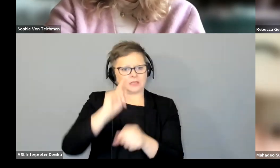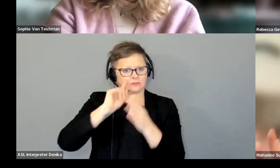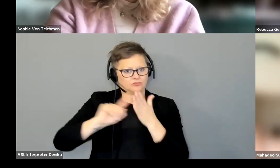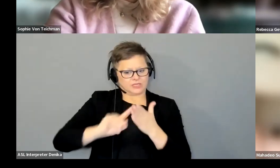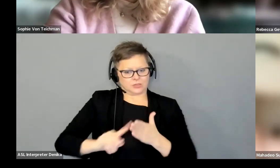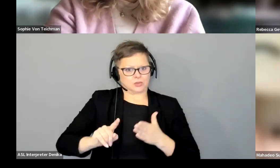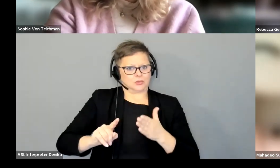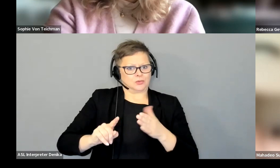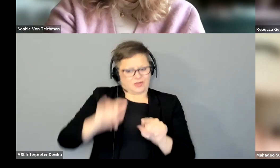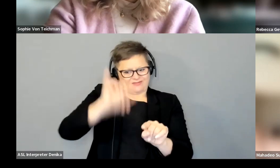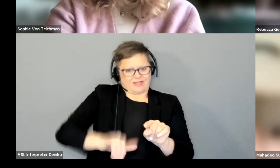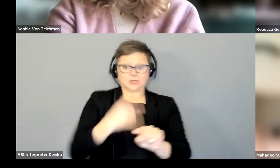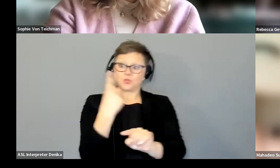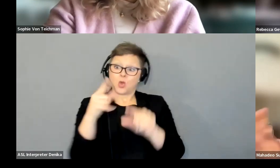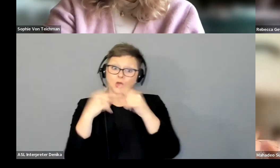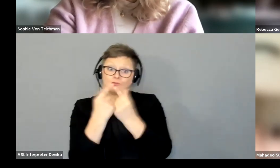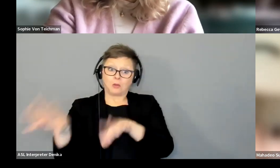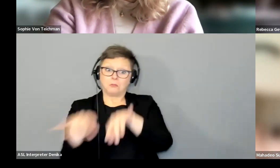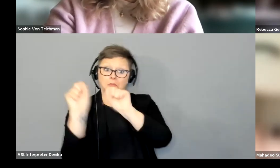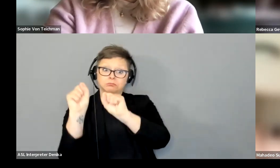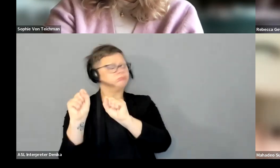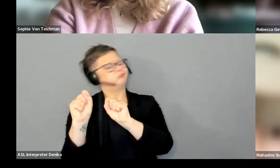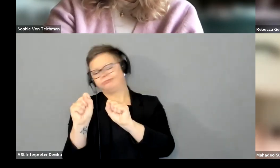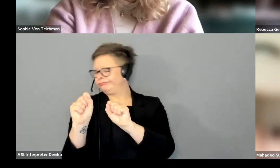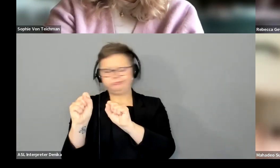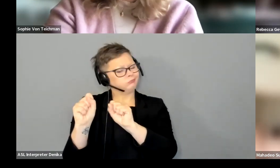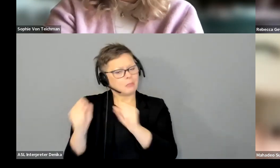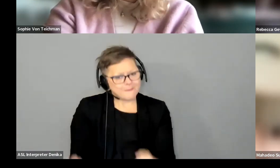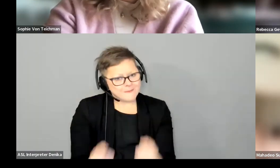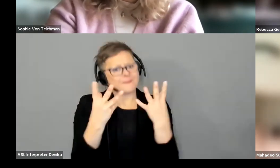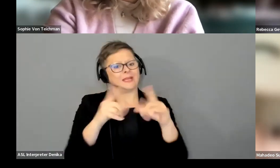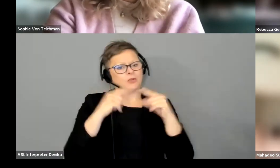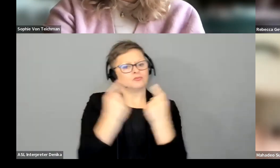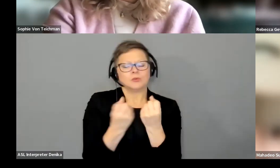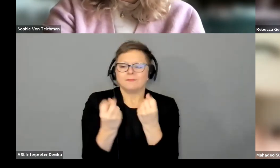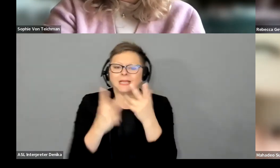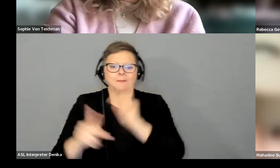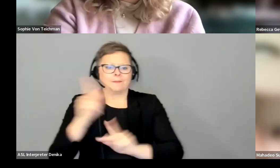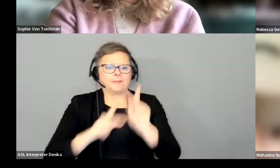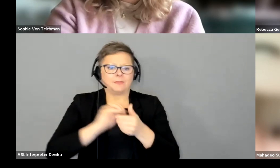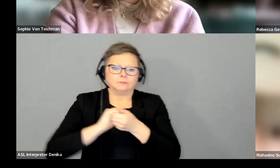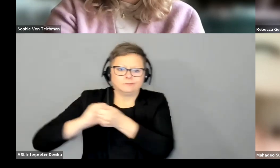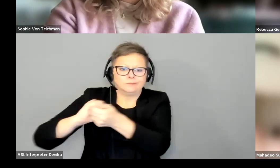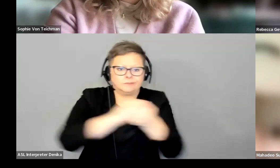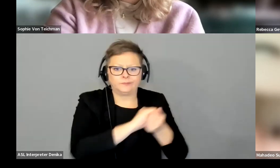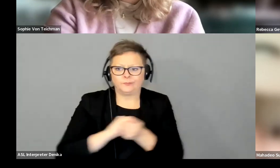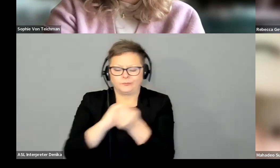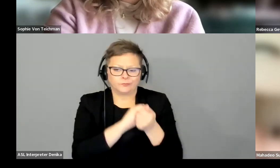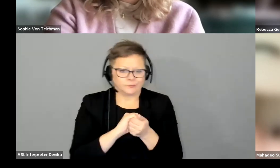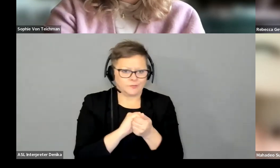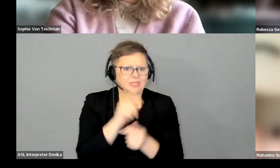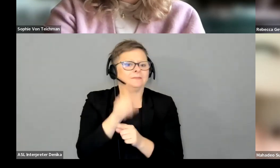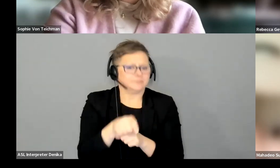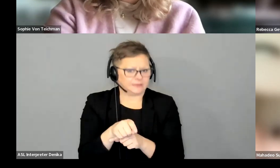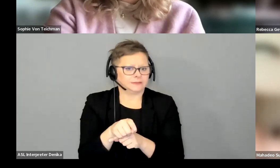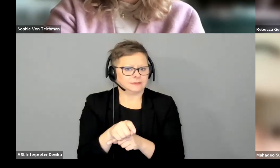just be done by one group. It's a piece of research that needs to be done by a lot of people together. And I think to the point